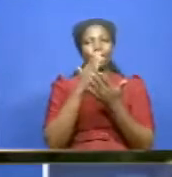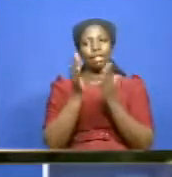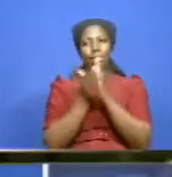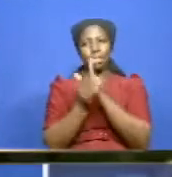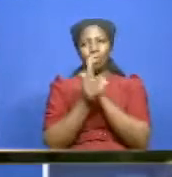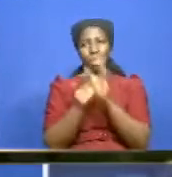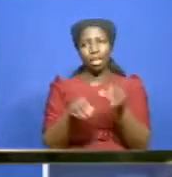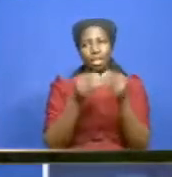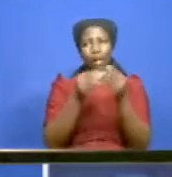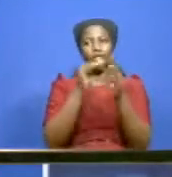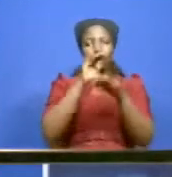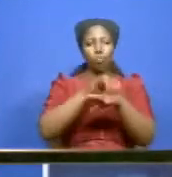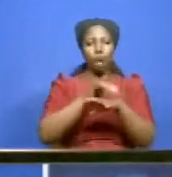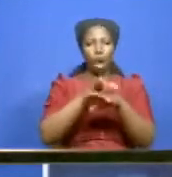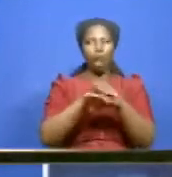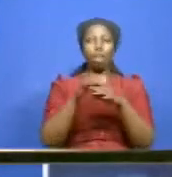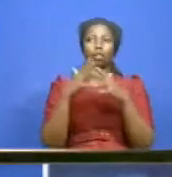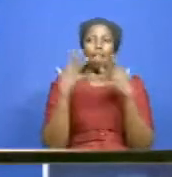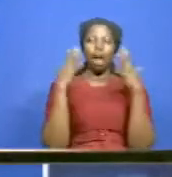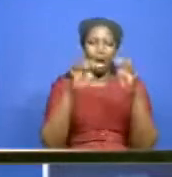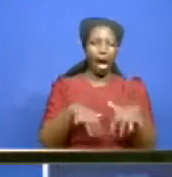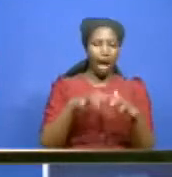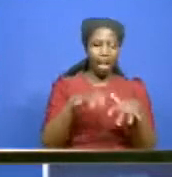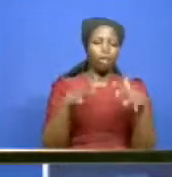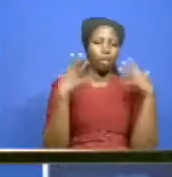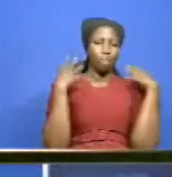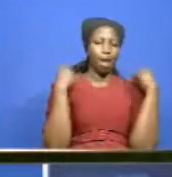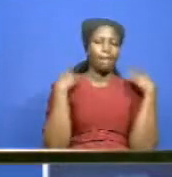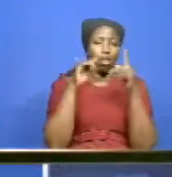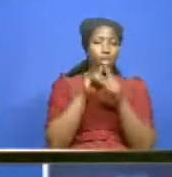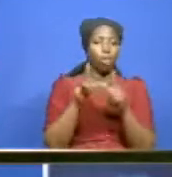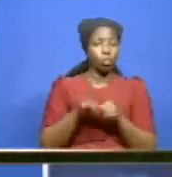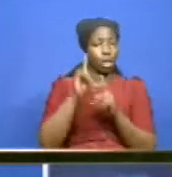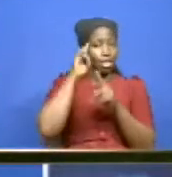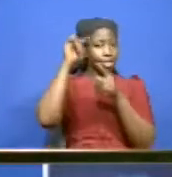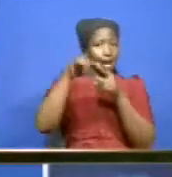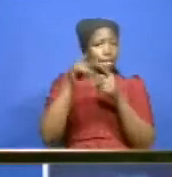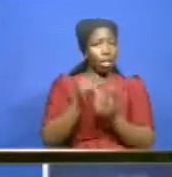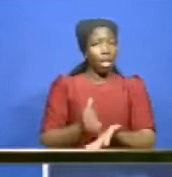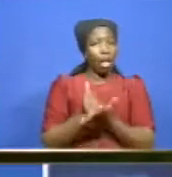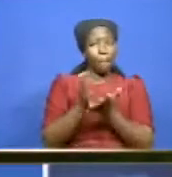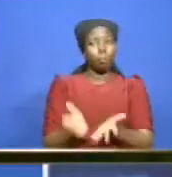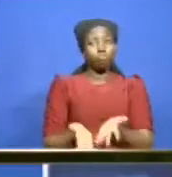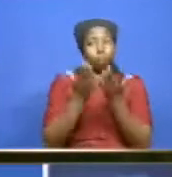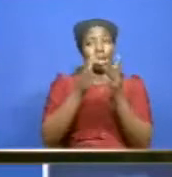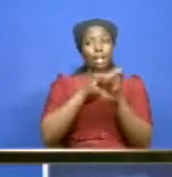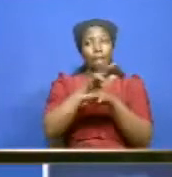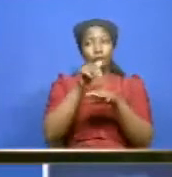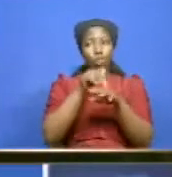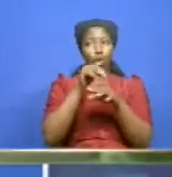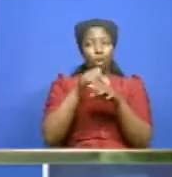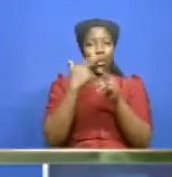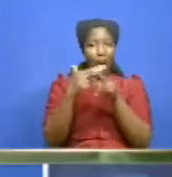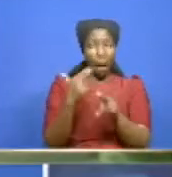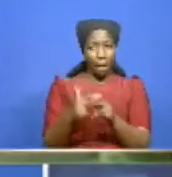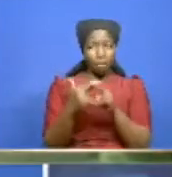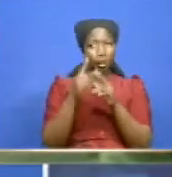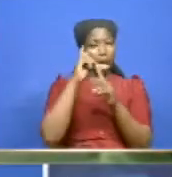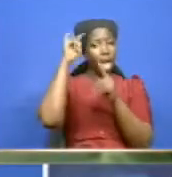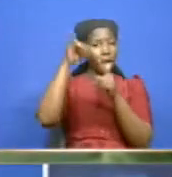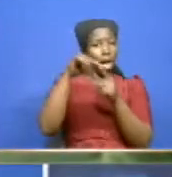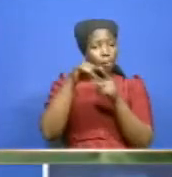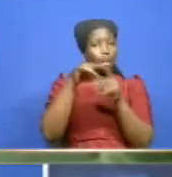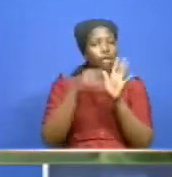agricultural practices. The testing service also targets to help boost the national branding objectives geared at positioning Kenya